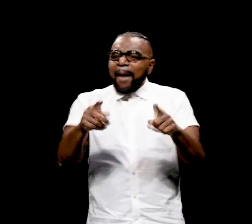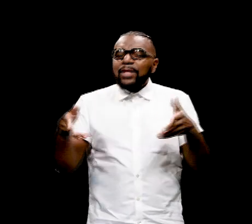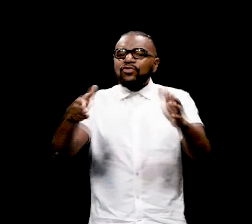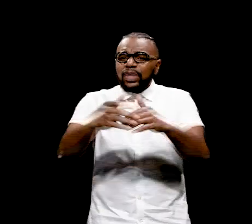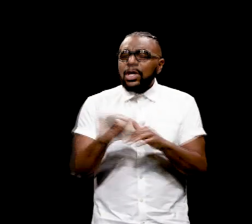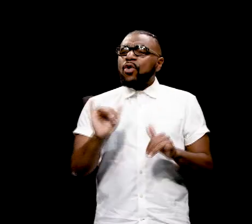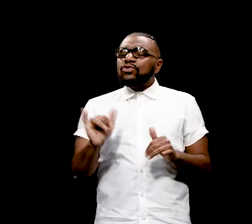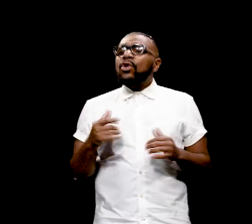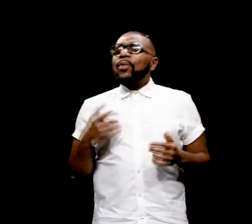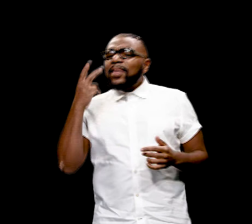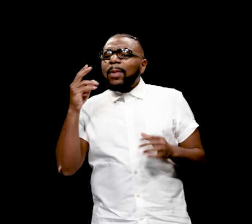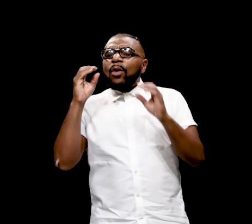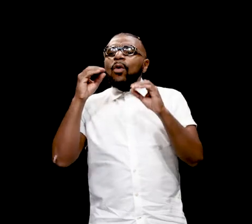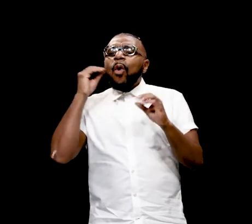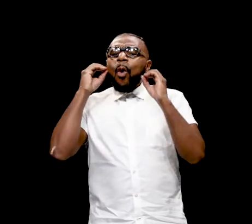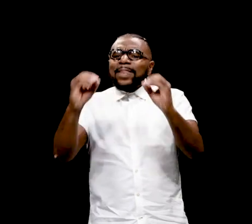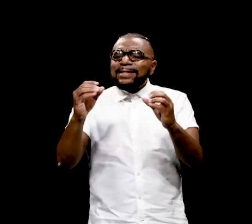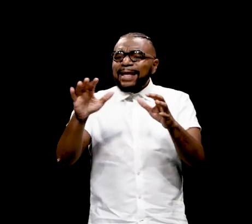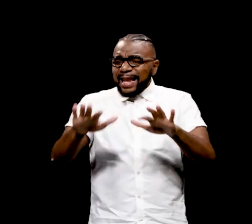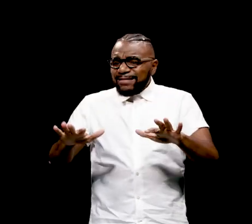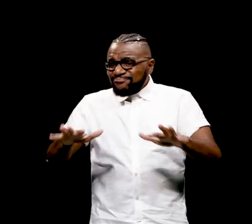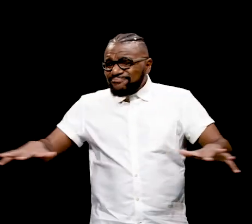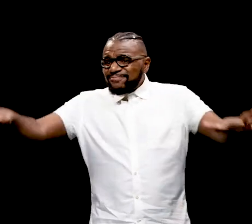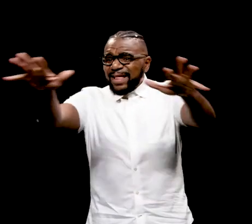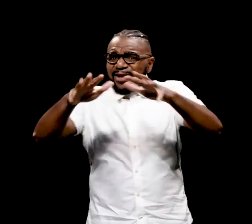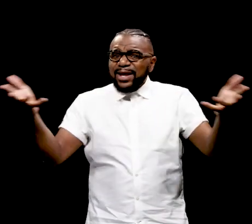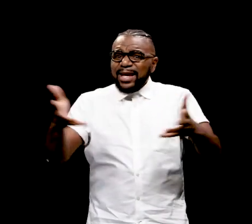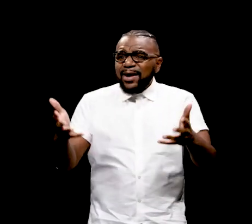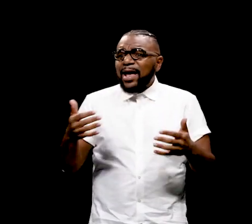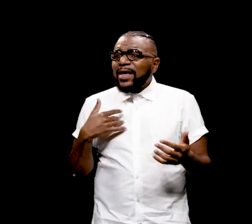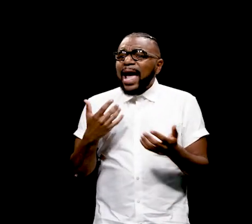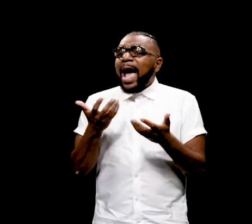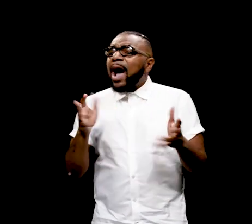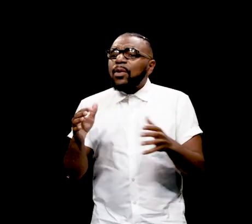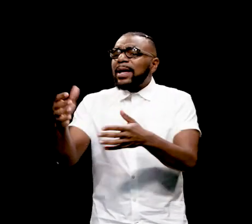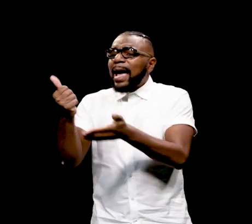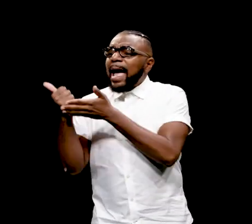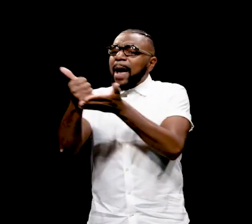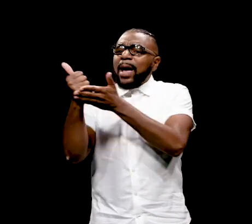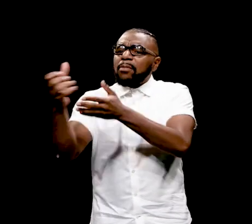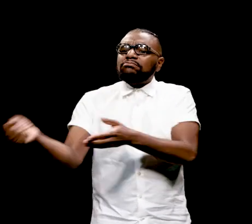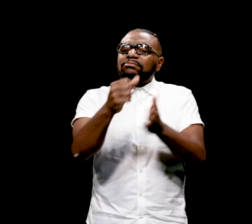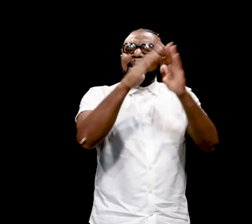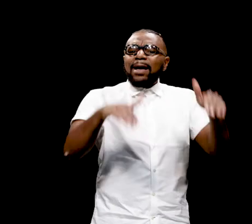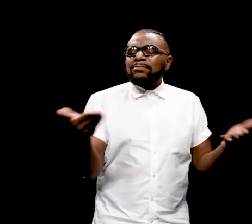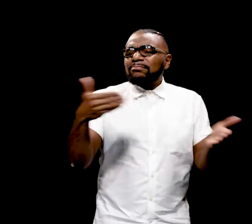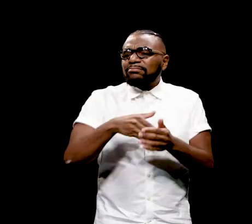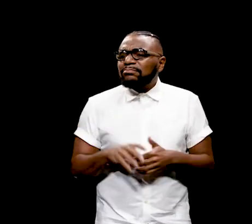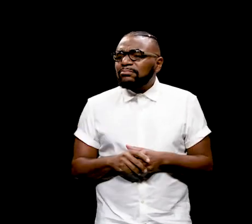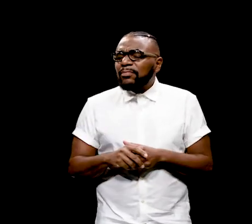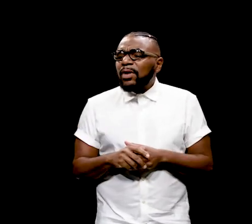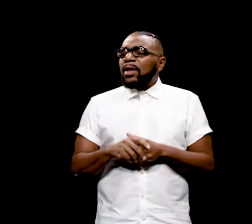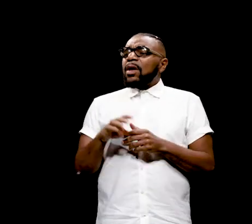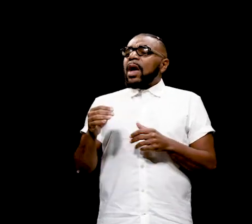homeless populations on our street, to as quickly and humanely get as many people off the streets as possible. I'm proud of the